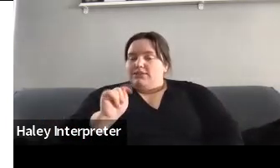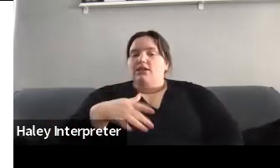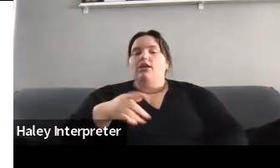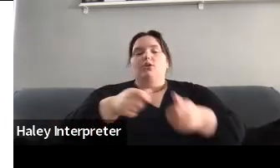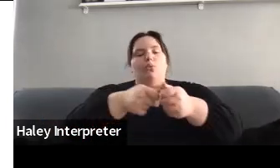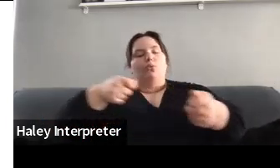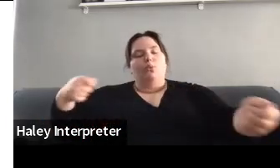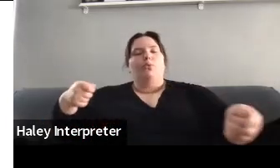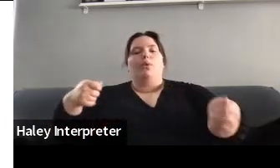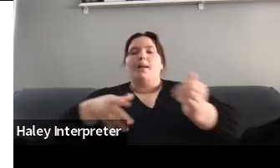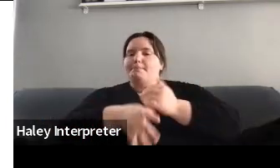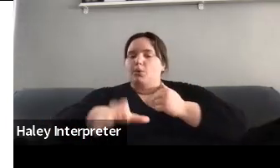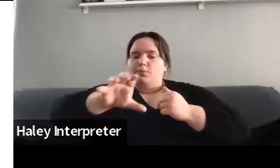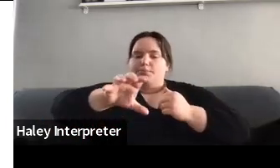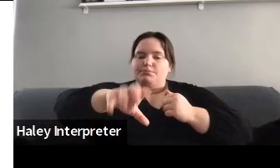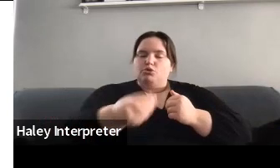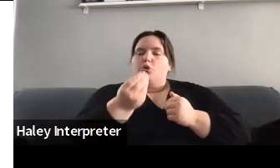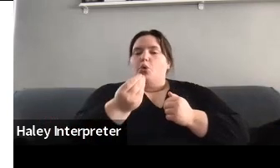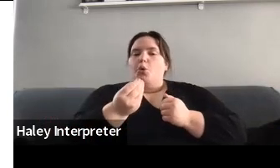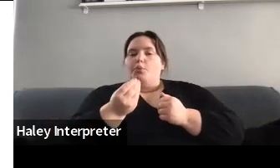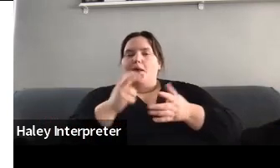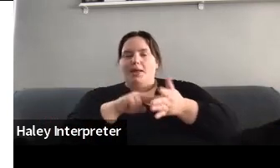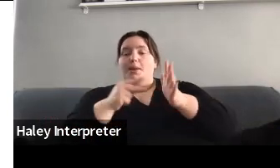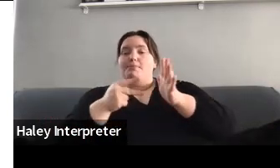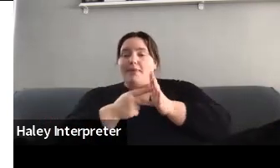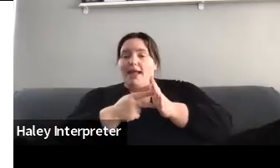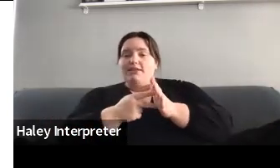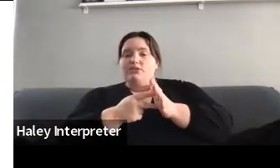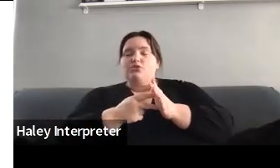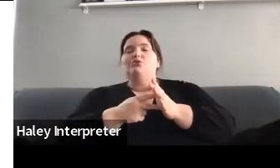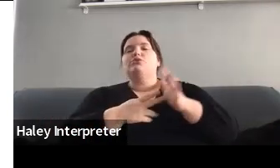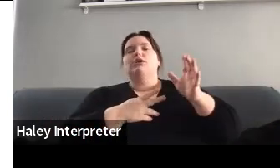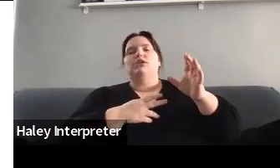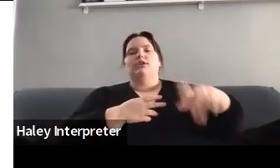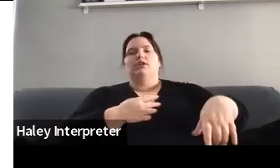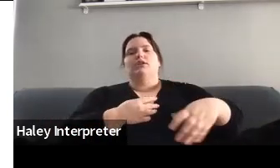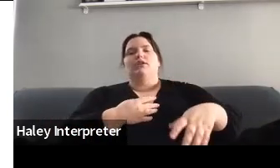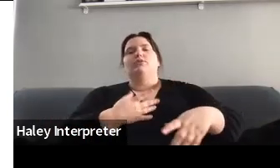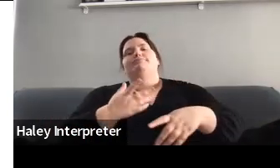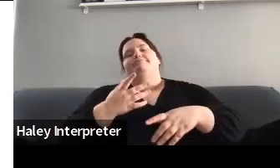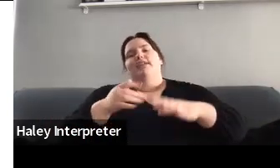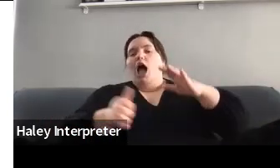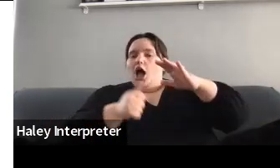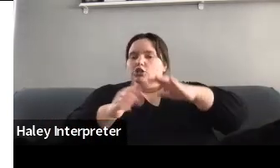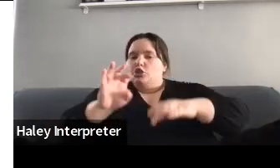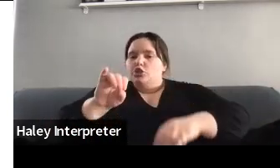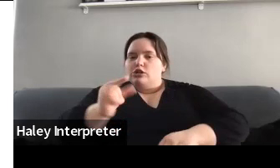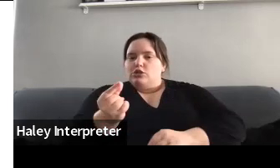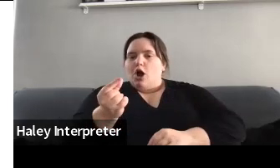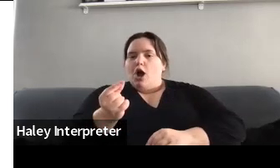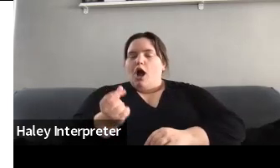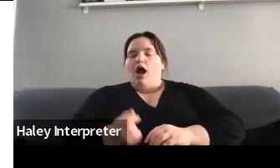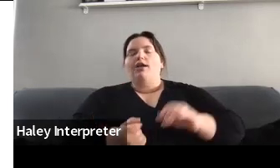that is meant to go underneath your dog while they're going. So you can catch it kind of